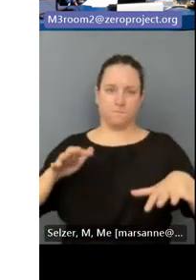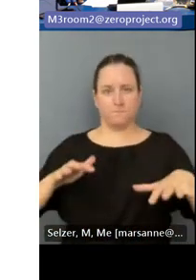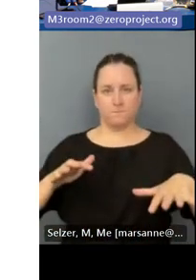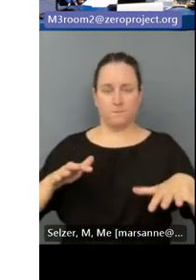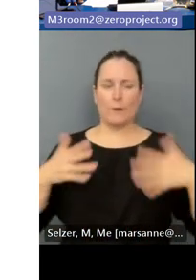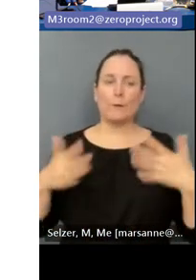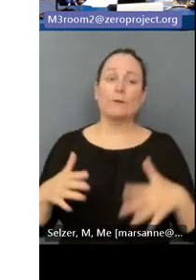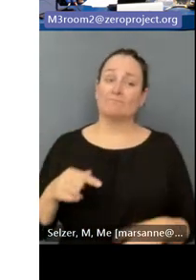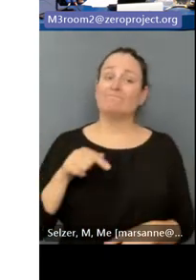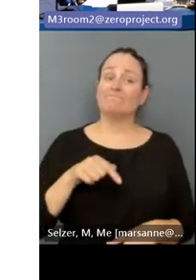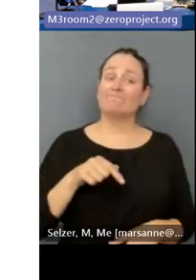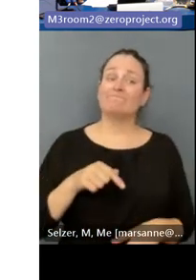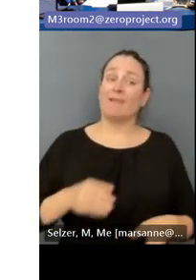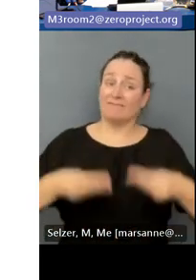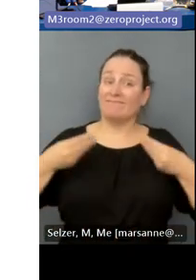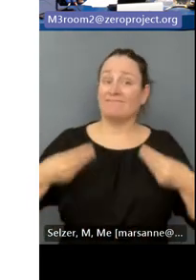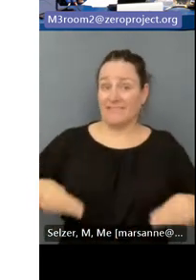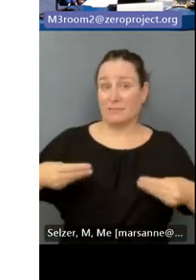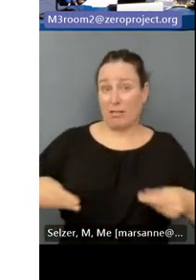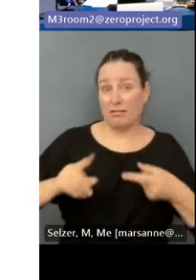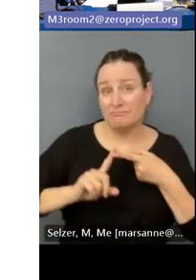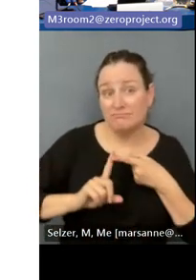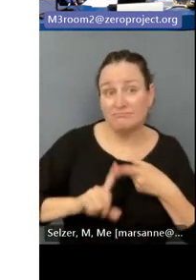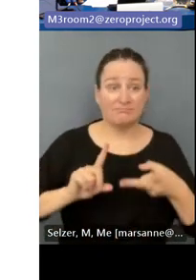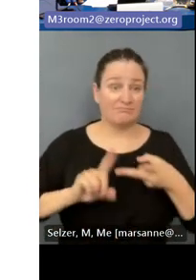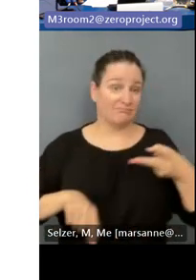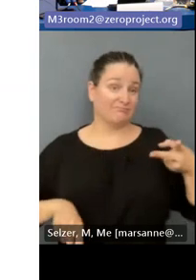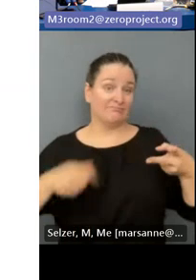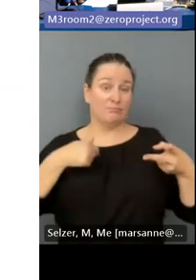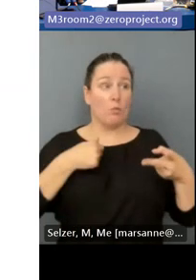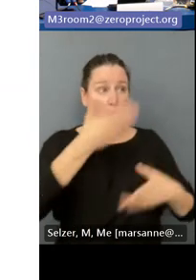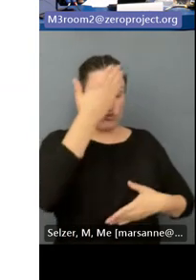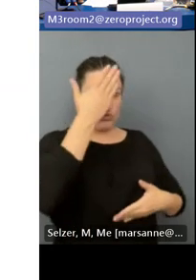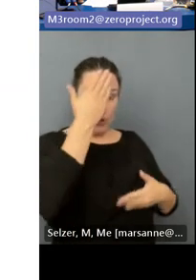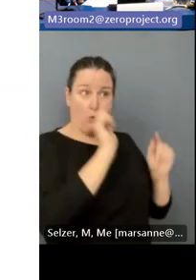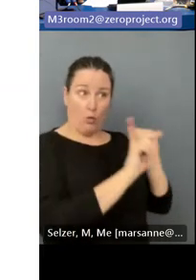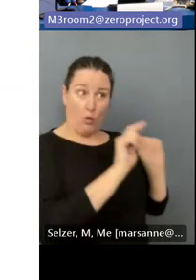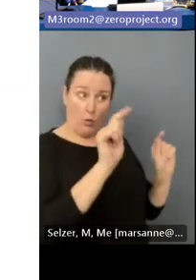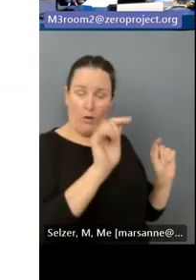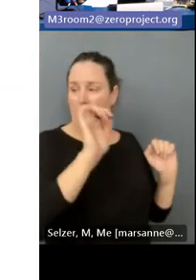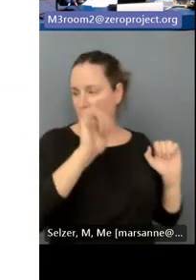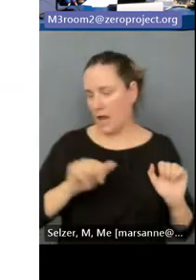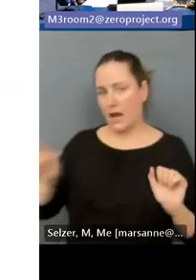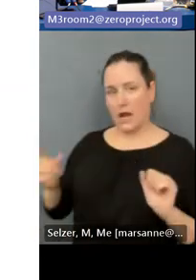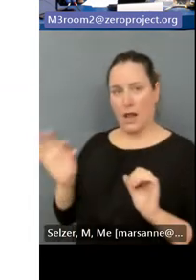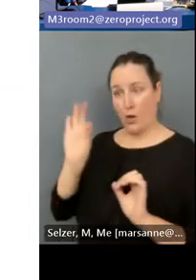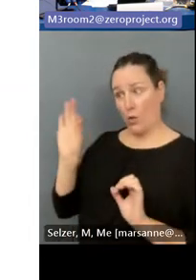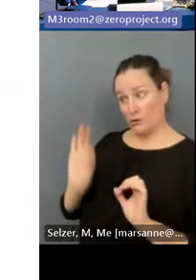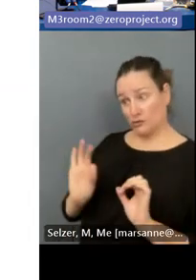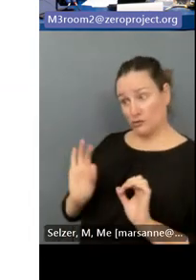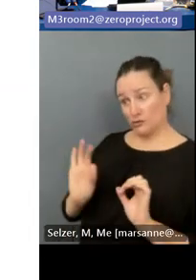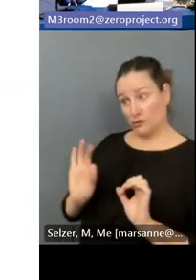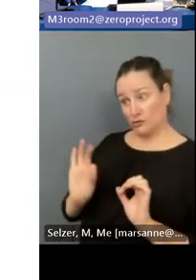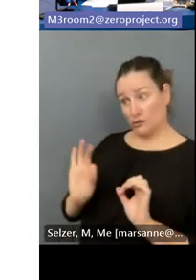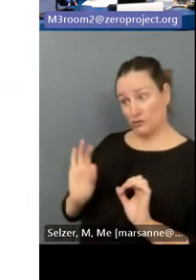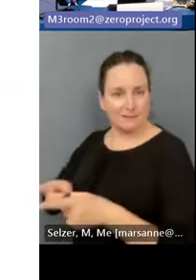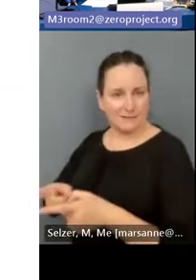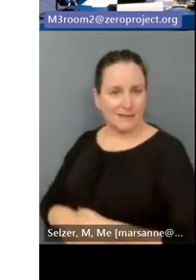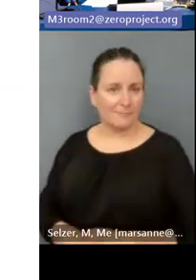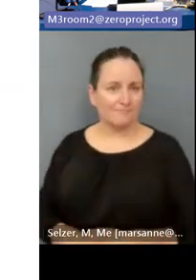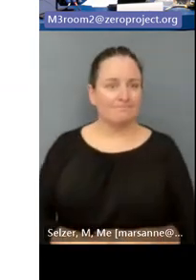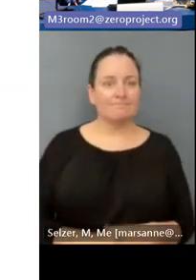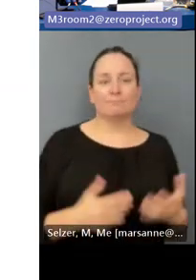flexible, informed, and responsive. You know, we had ideas about what the need were, but as we began to look deeply and ask and kind of